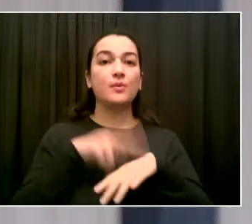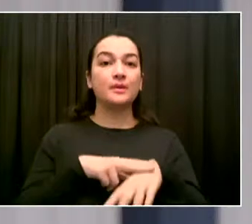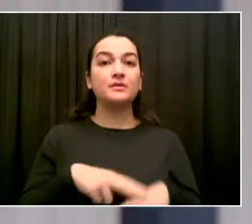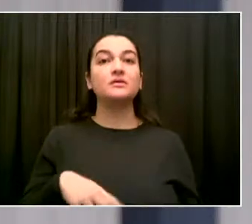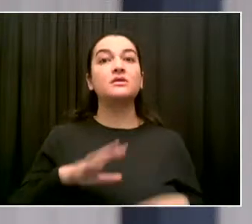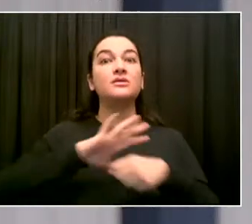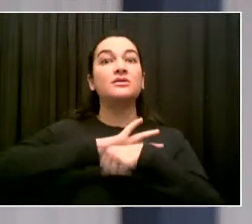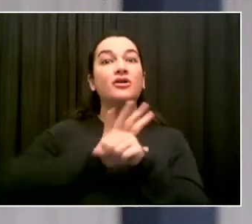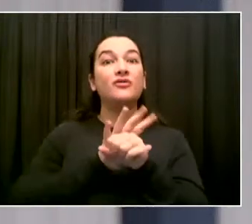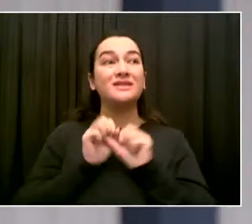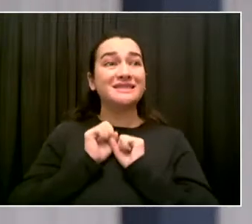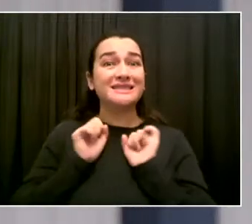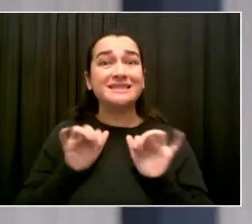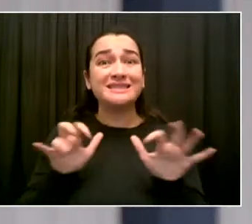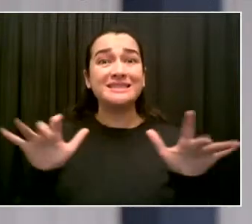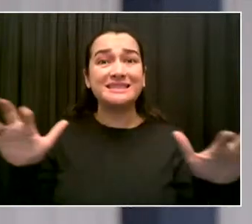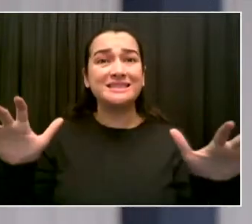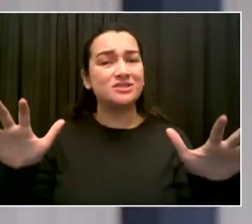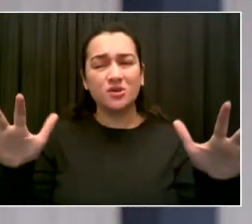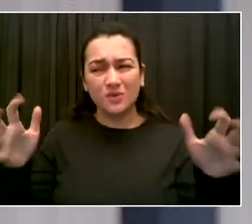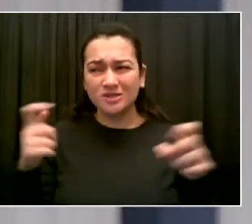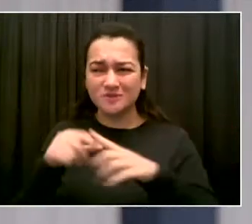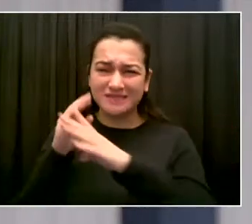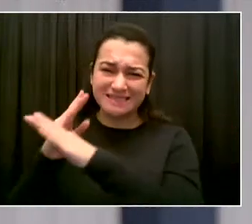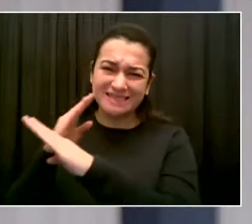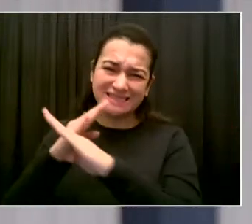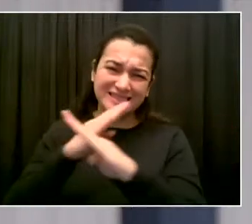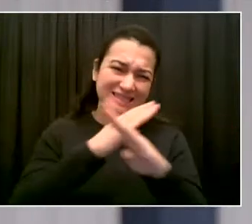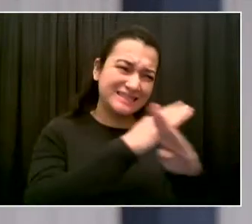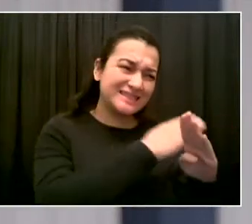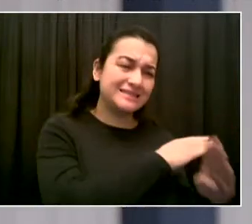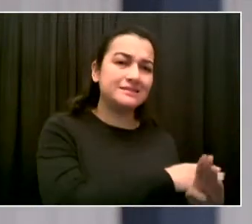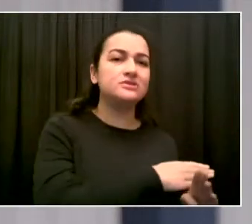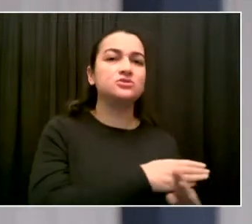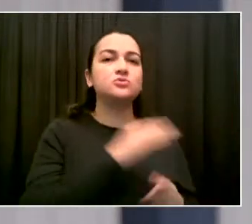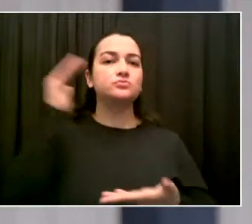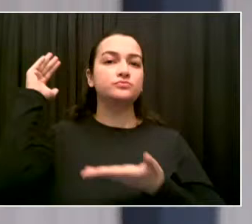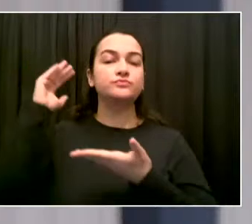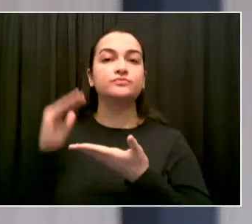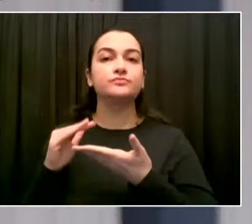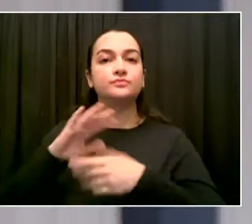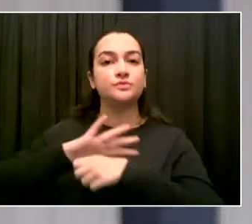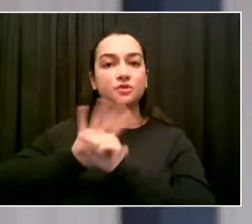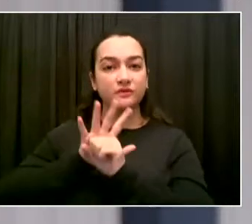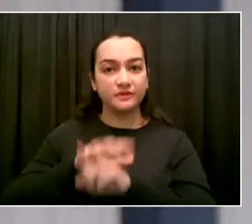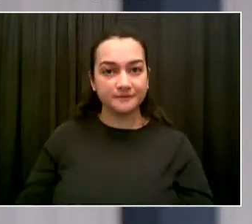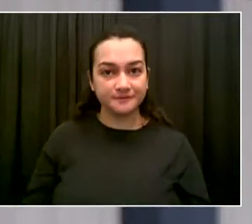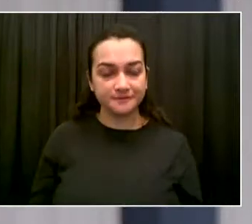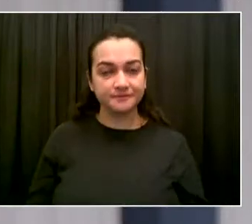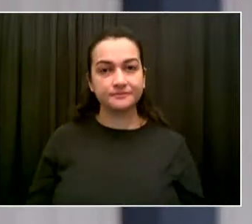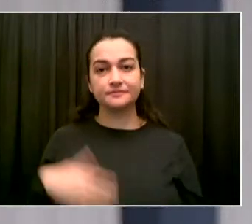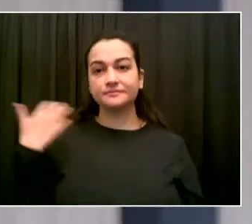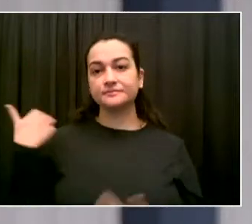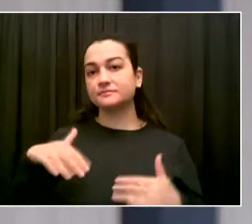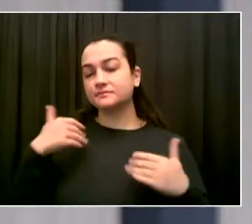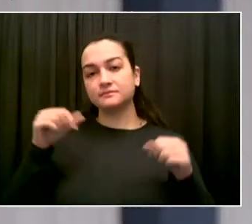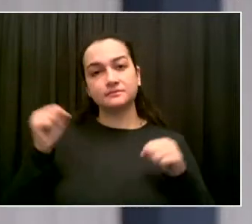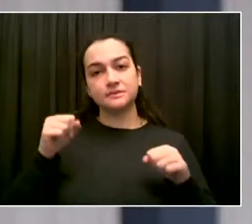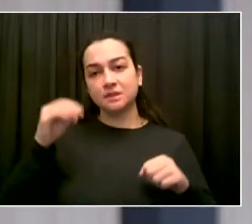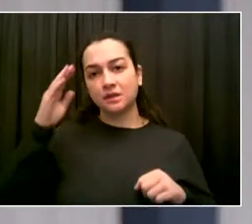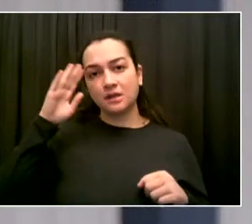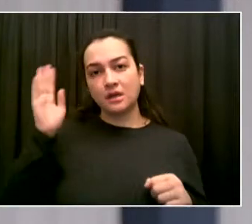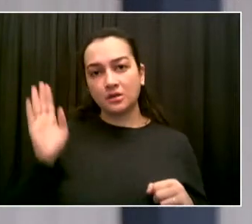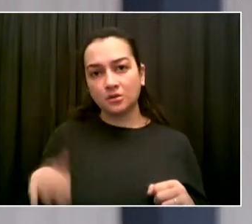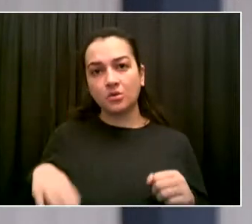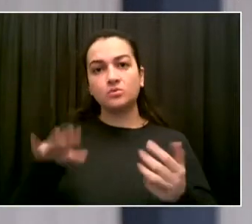is that when it comes to schools, we have proven to be able to do just that. When our multiple layers of public health precautions